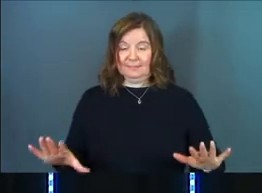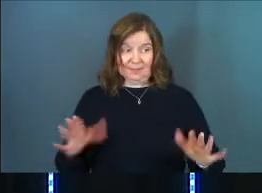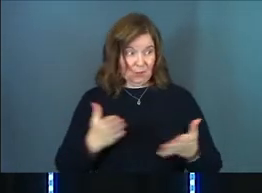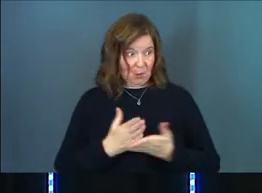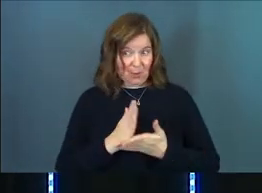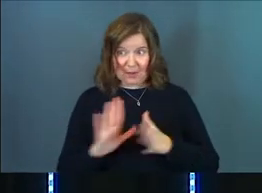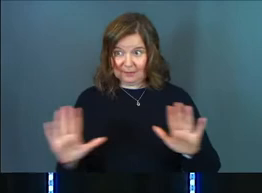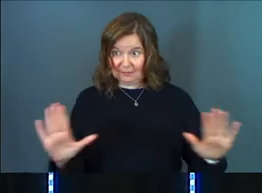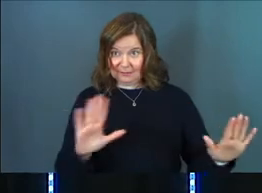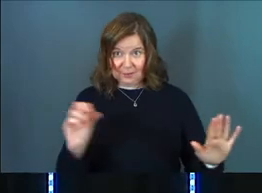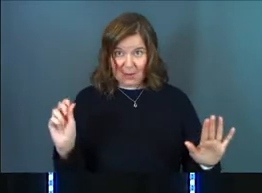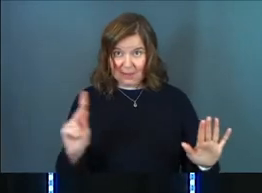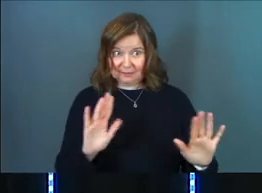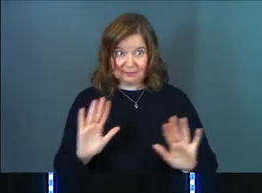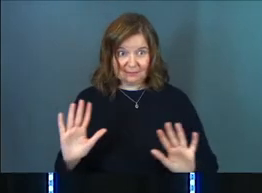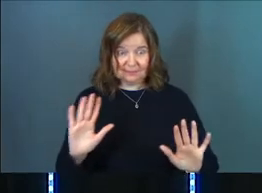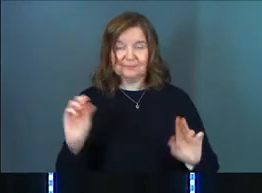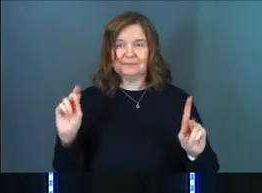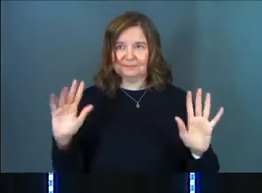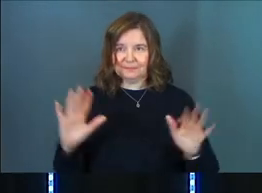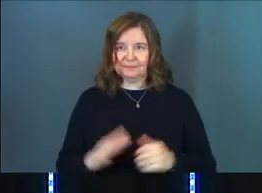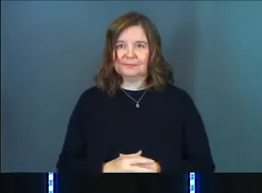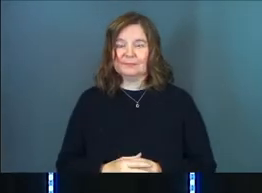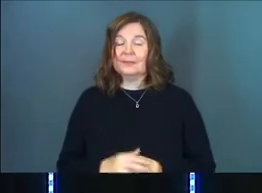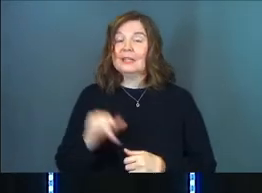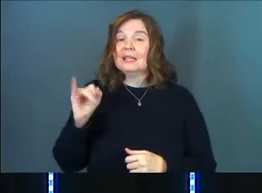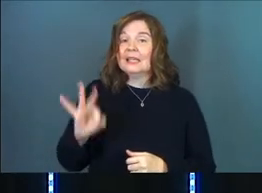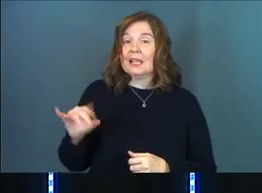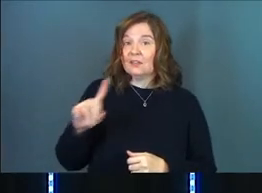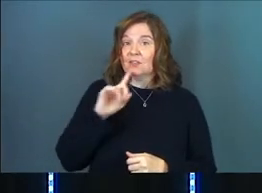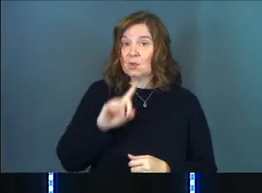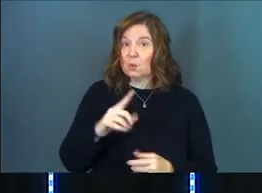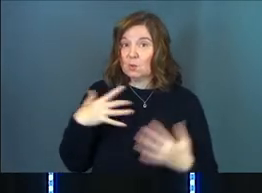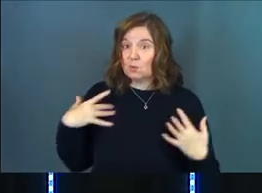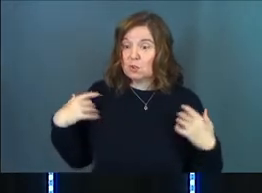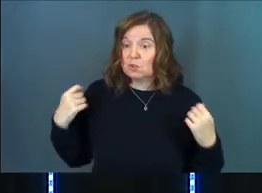Are we all right? Everybody okay? Okay. If you